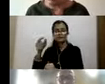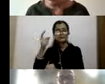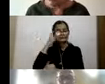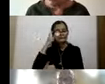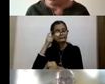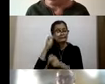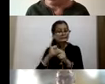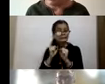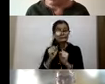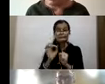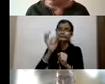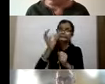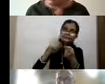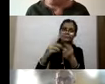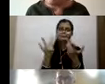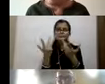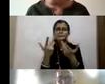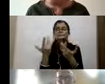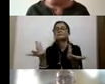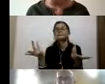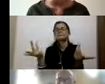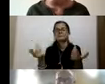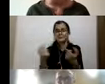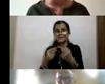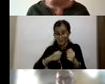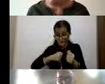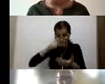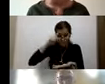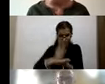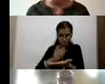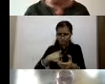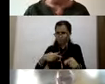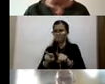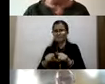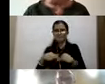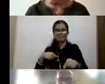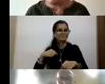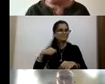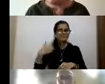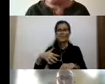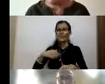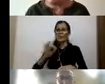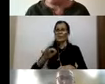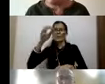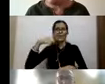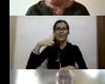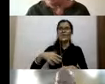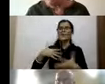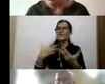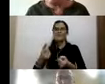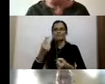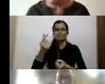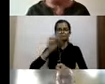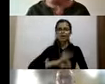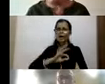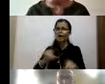term, you know. And this belief that we have, because we have the luxury of thinking long term, they don't have the luxury of thinking long term. For